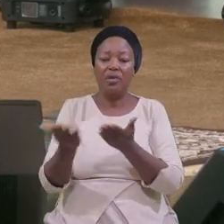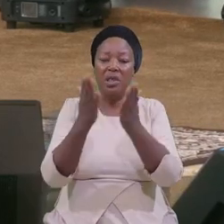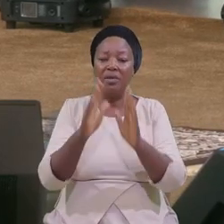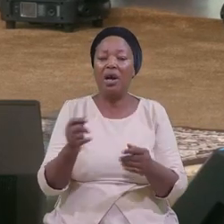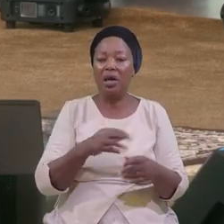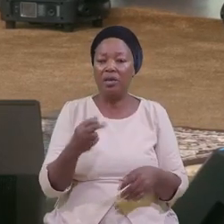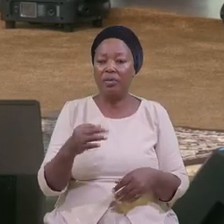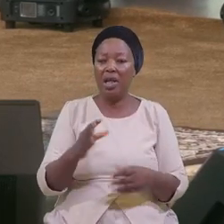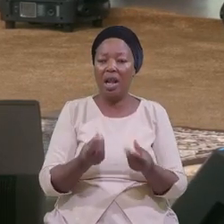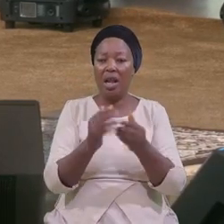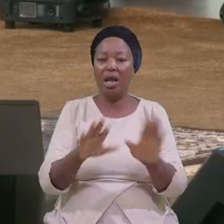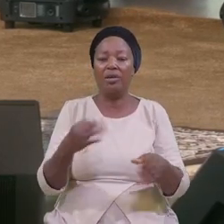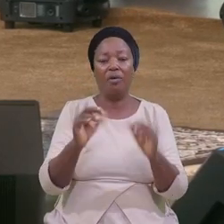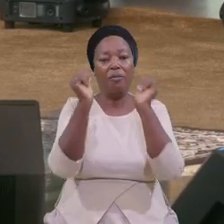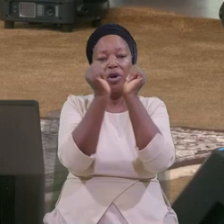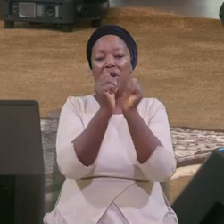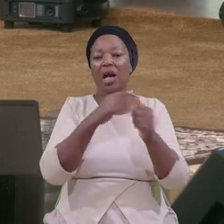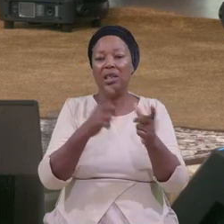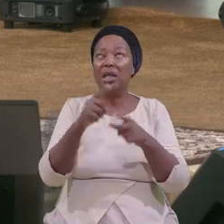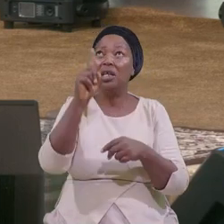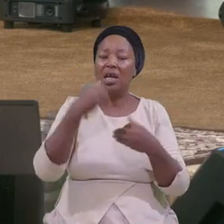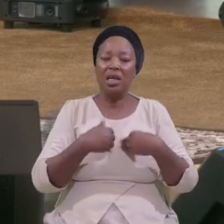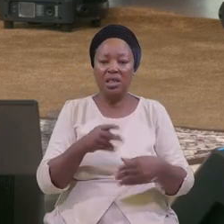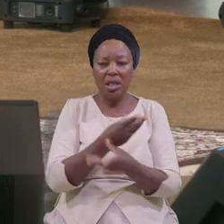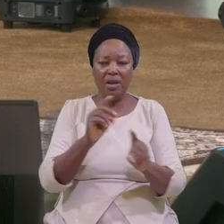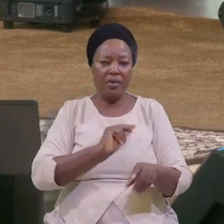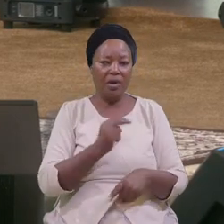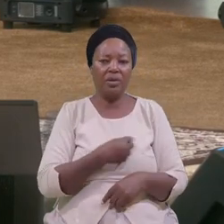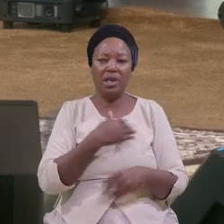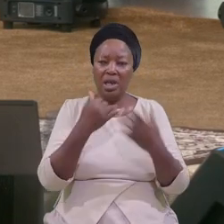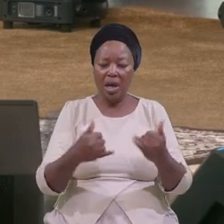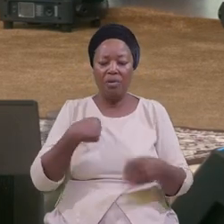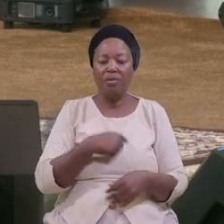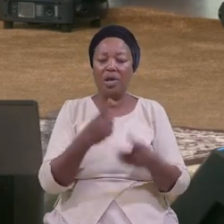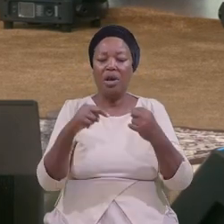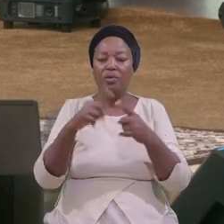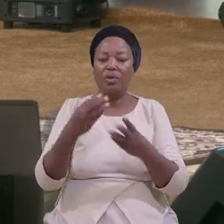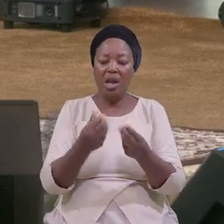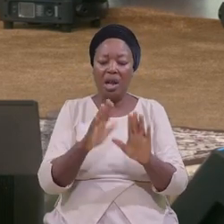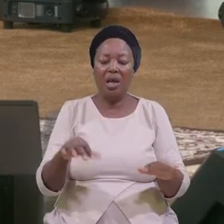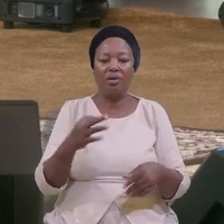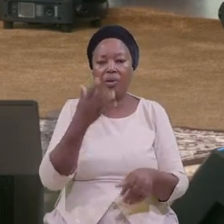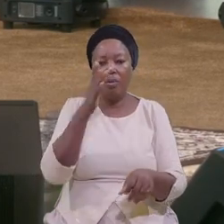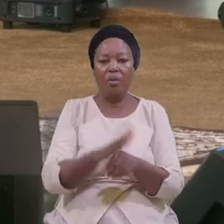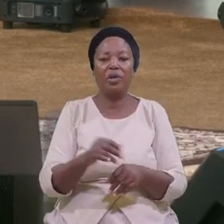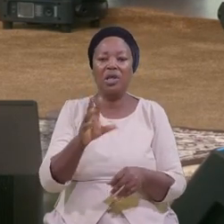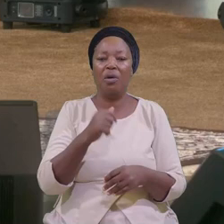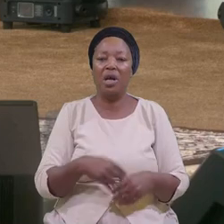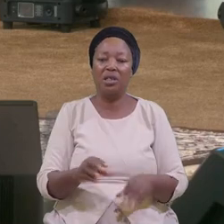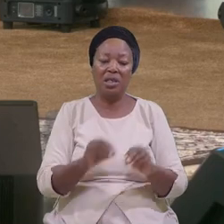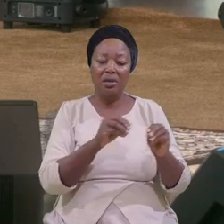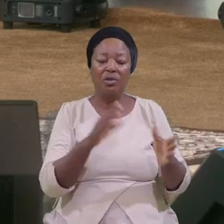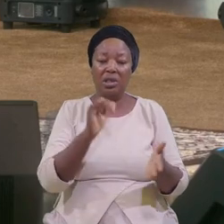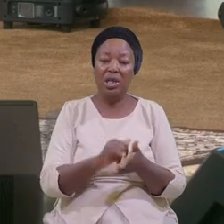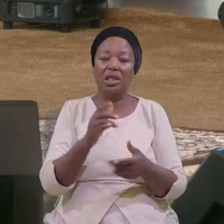of bondage, and he has delivered us. Now we've come to the land of promise. They were settled now, and